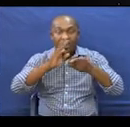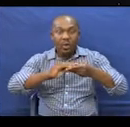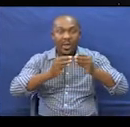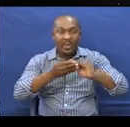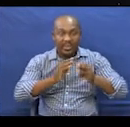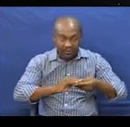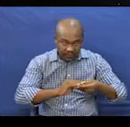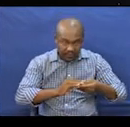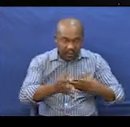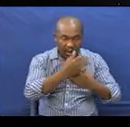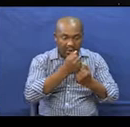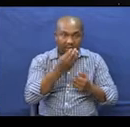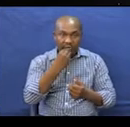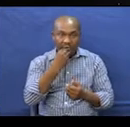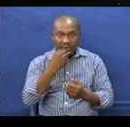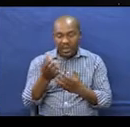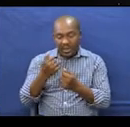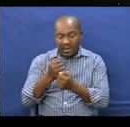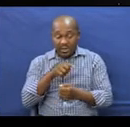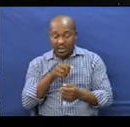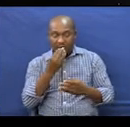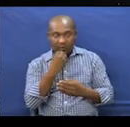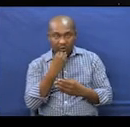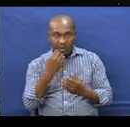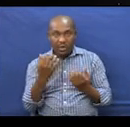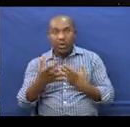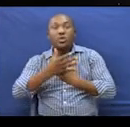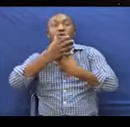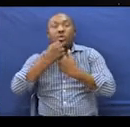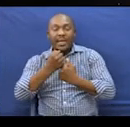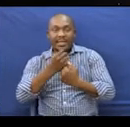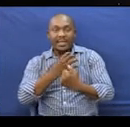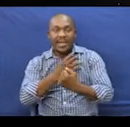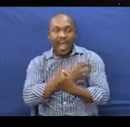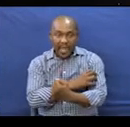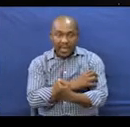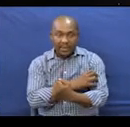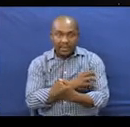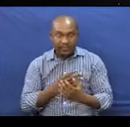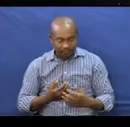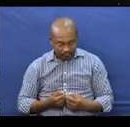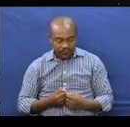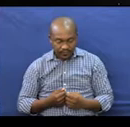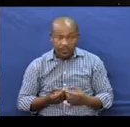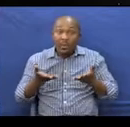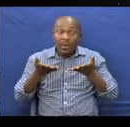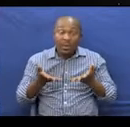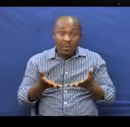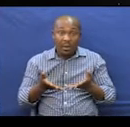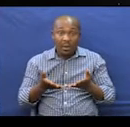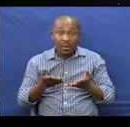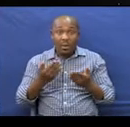make use that food obtained to get what? Energy. Now today, we are going to discuss what are